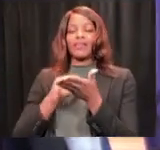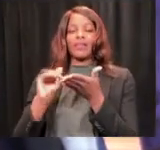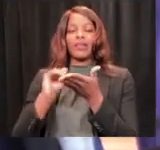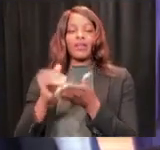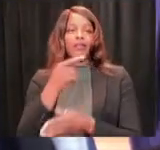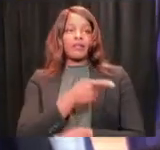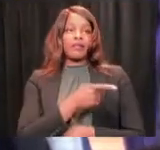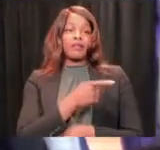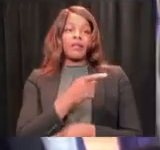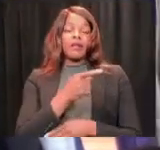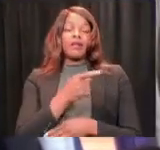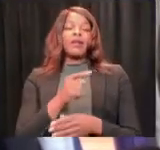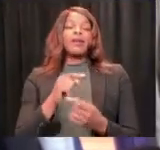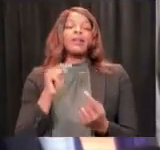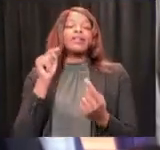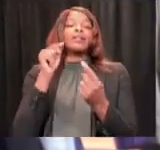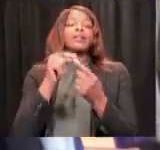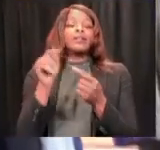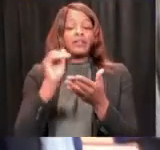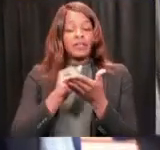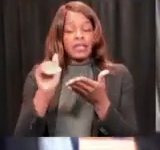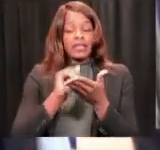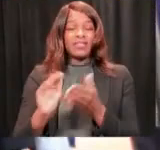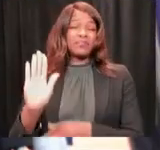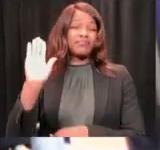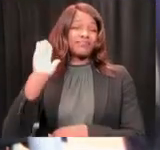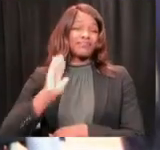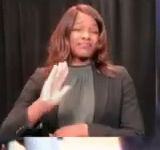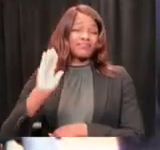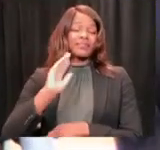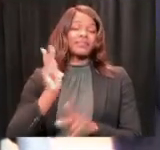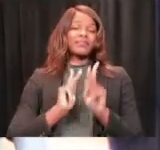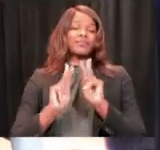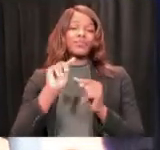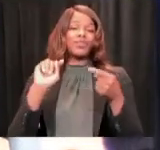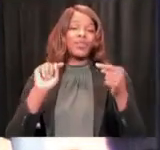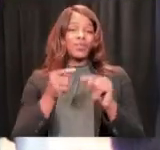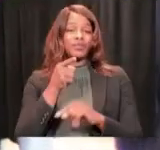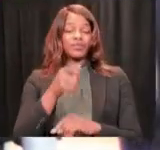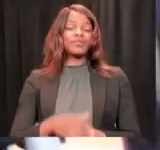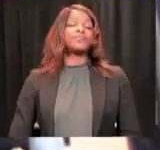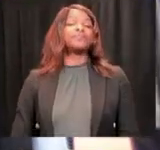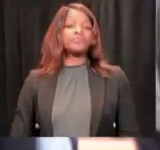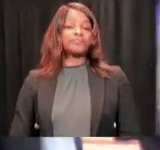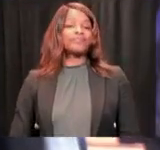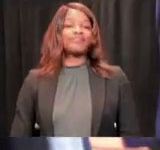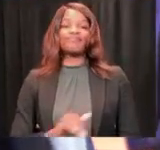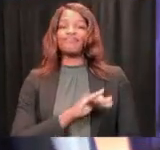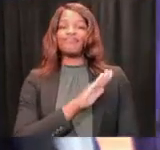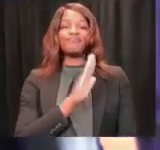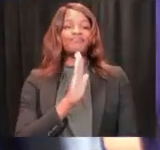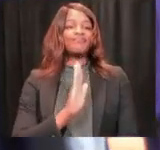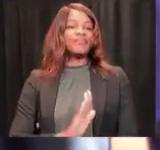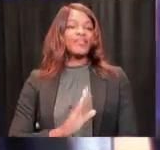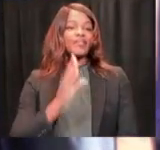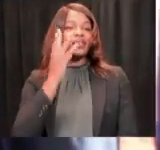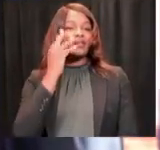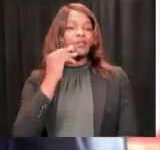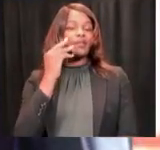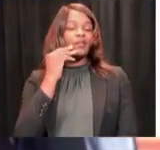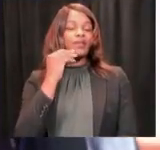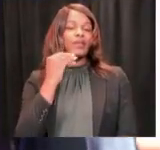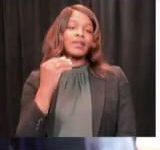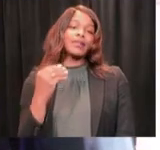Until you forgive your past, even those that have perpetrated things against you, you will never find healing in your next